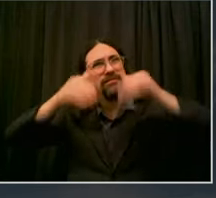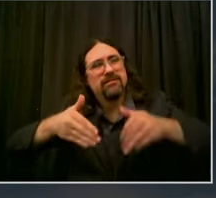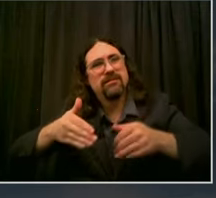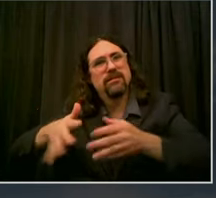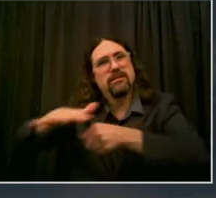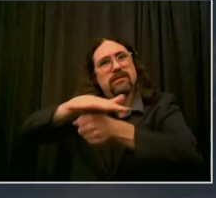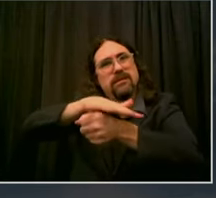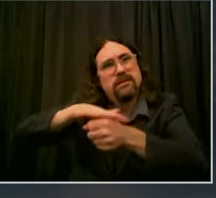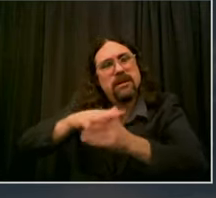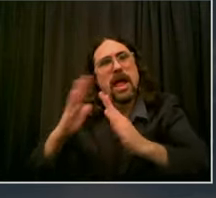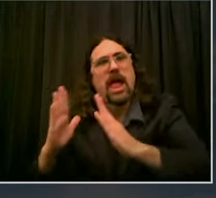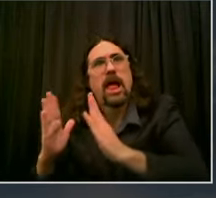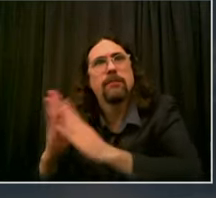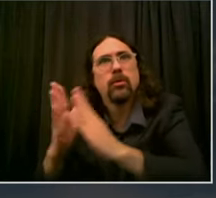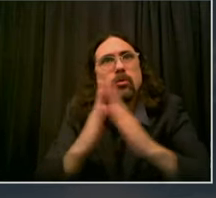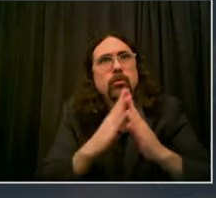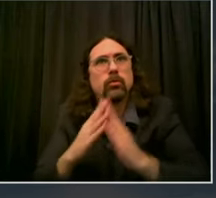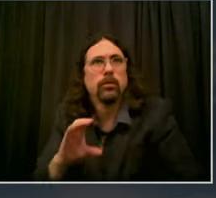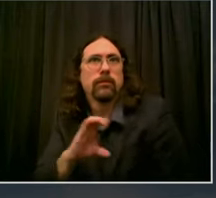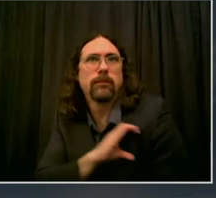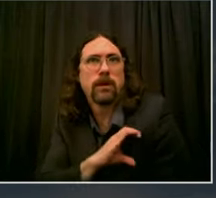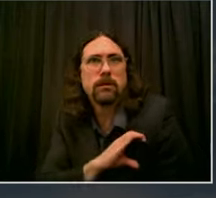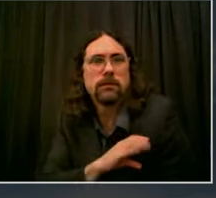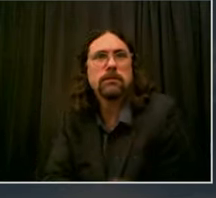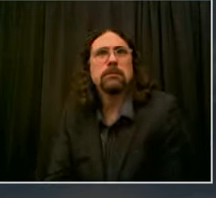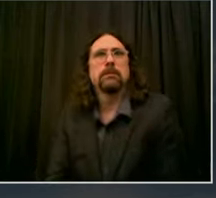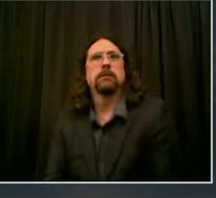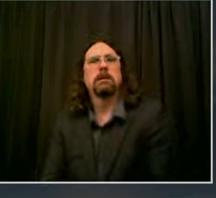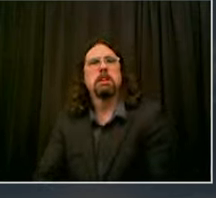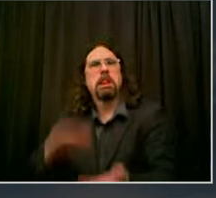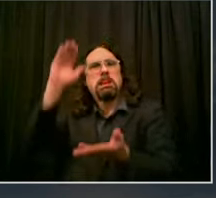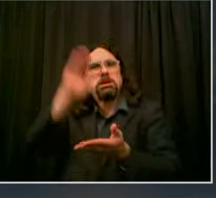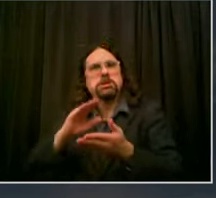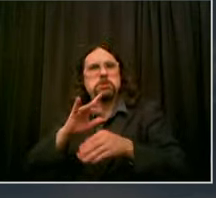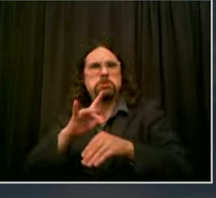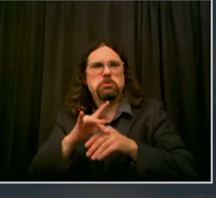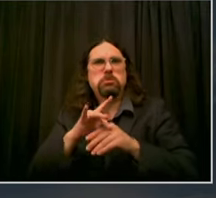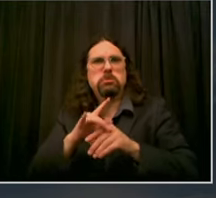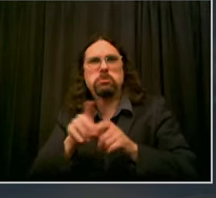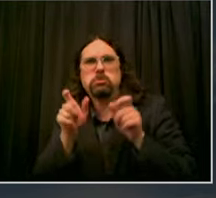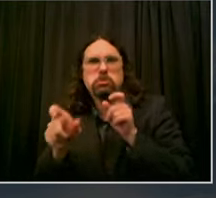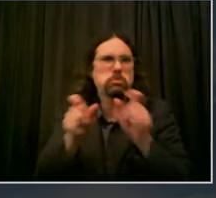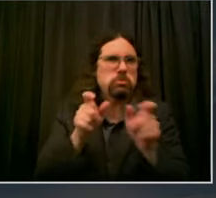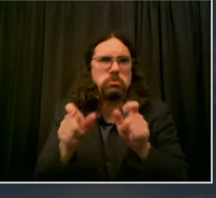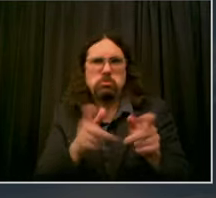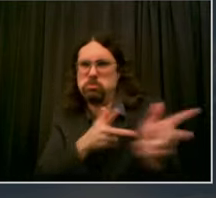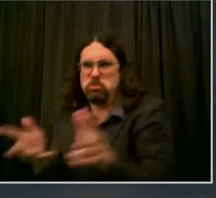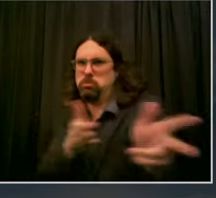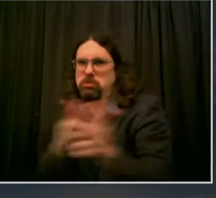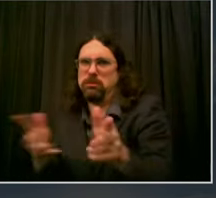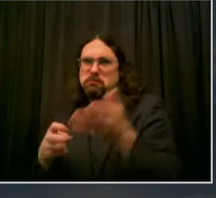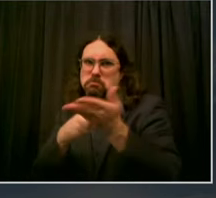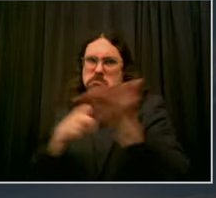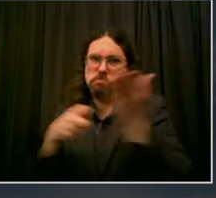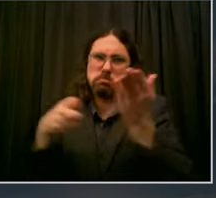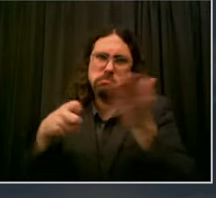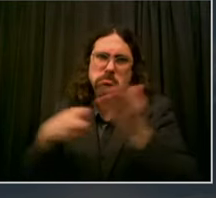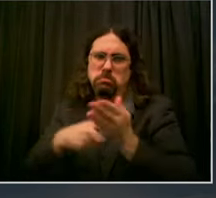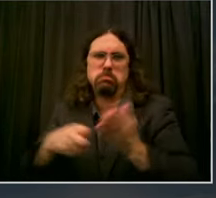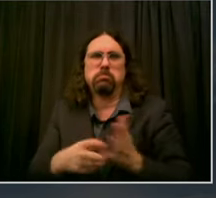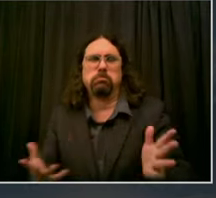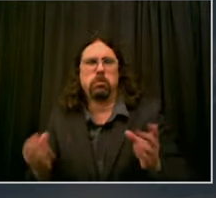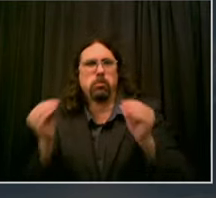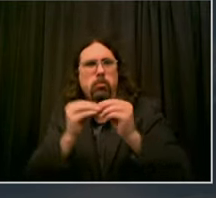not portrayed. It's put us, go back 6 months, a year, it's put us at a unique opportunity in time, I